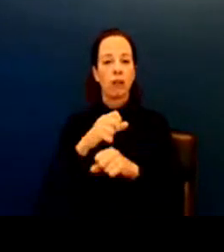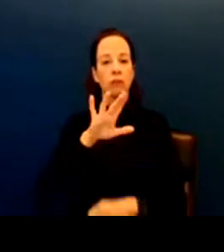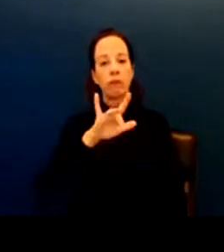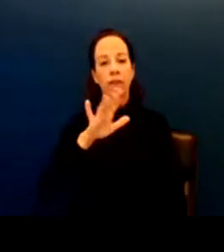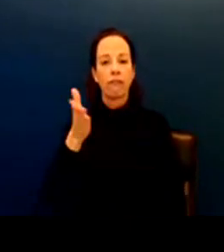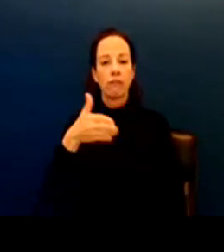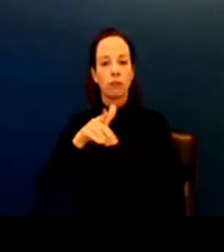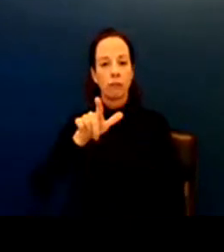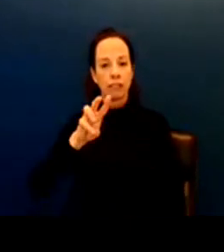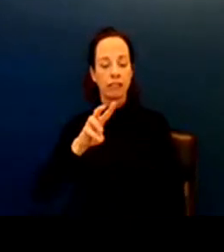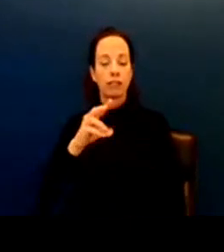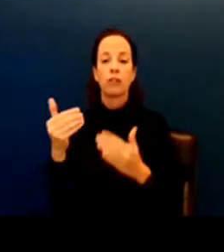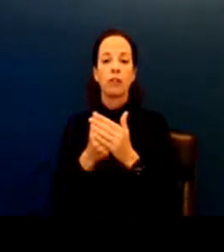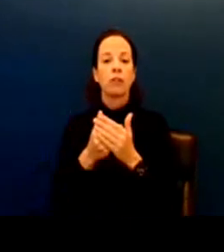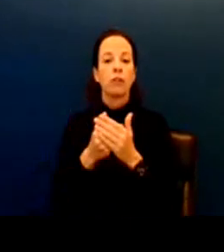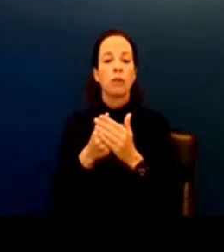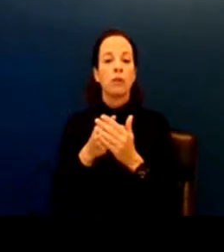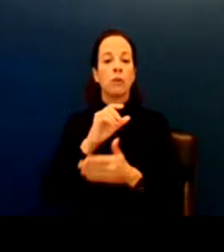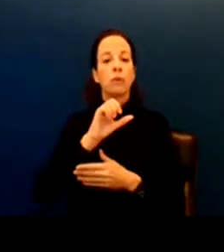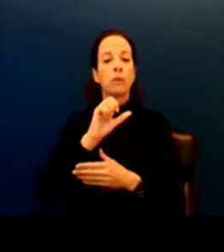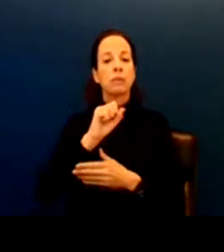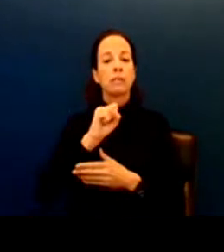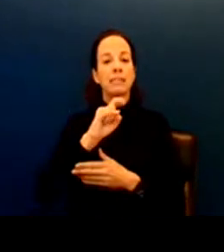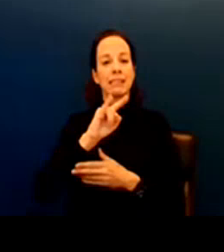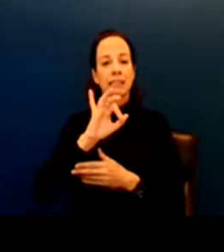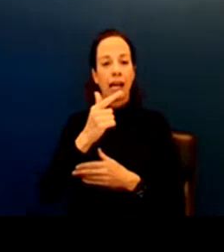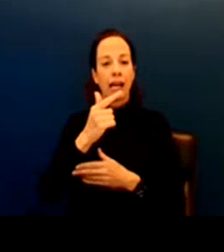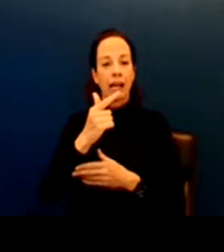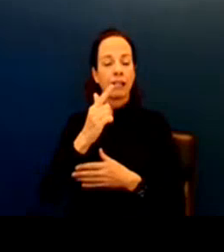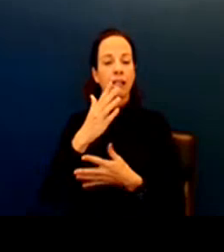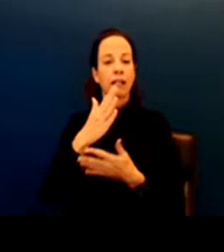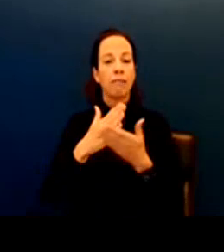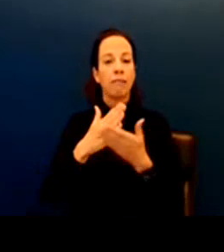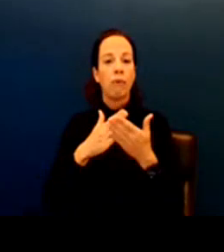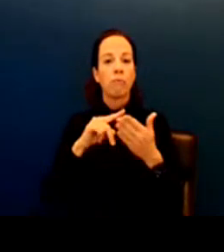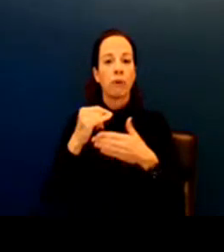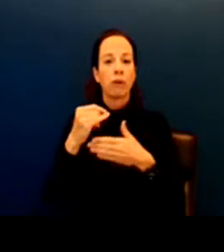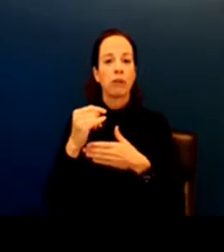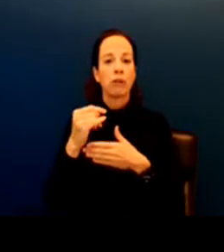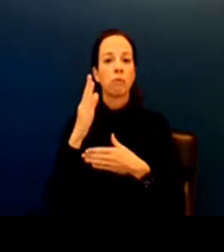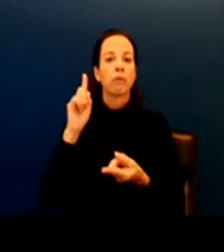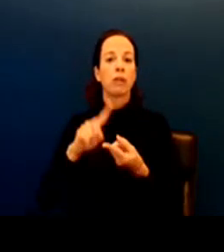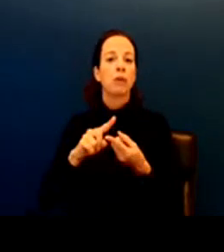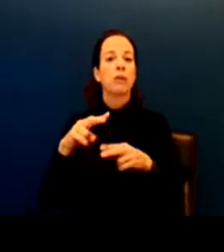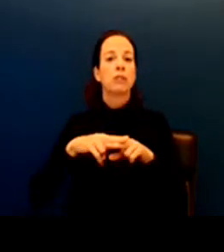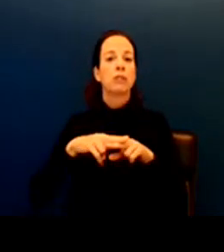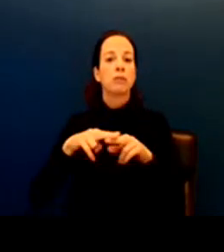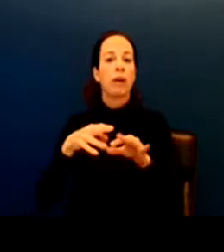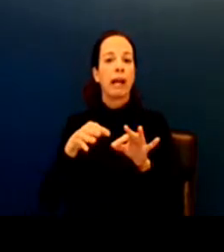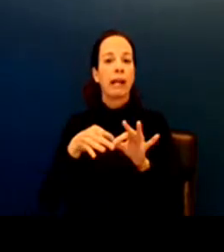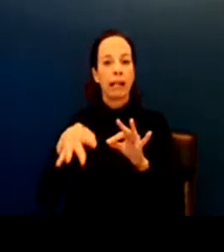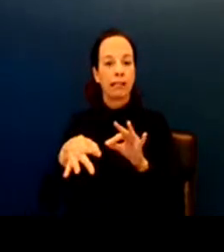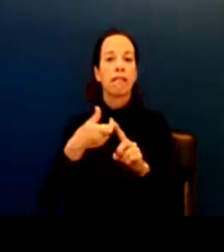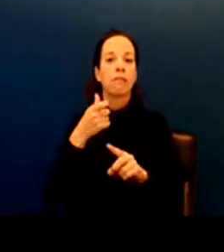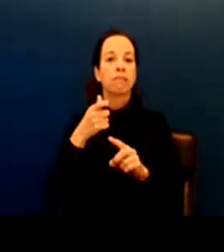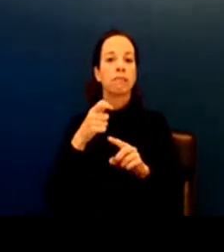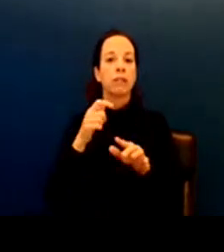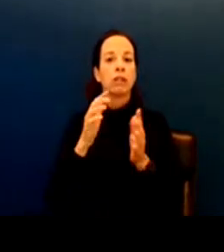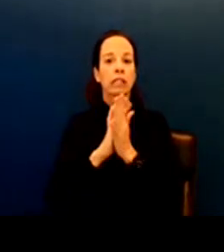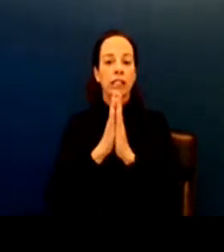siting component project will reduce train delays caused by conflicting train movements and congestion near the